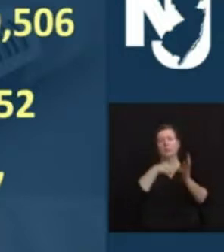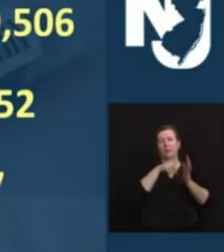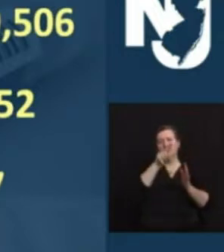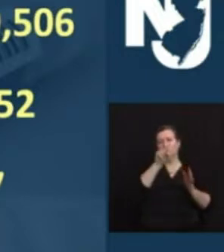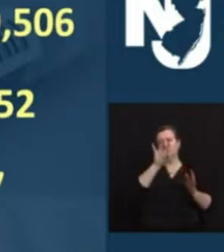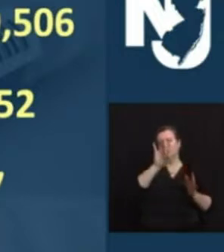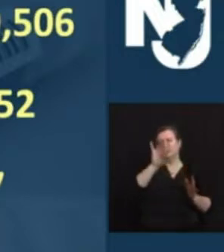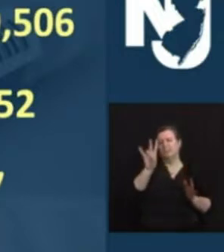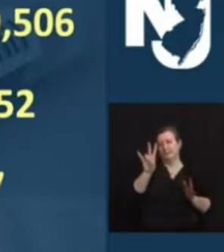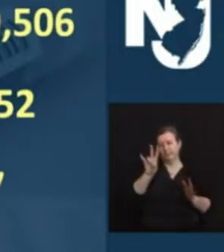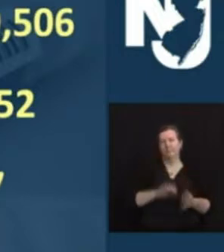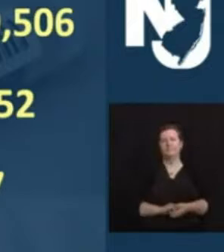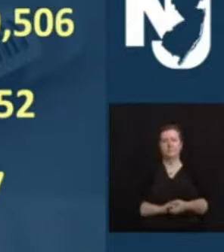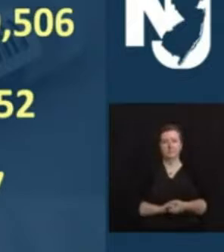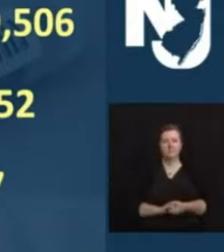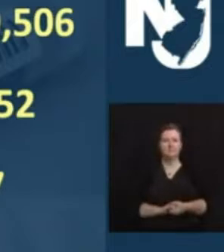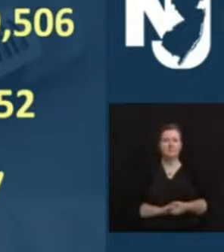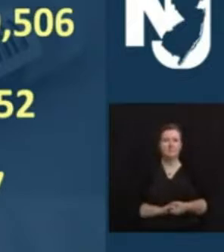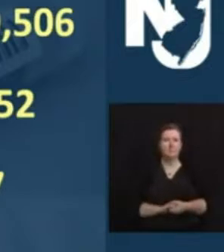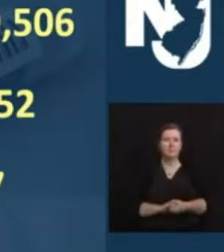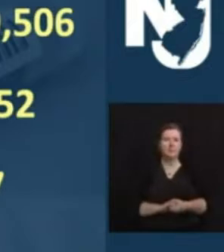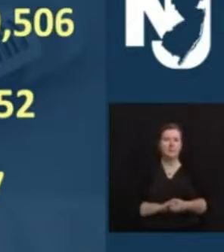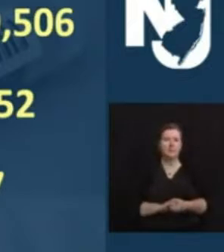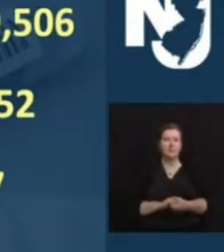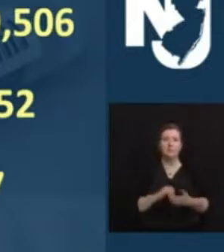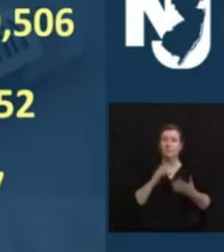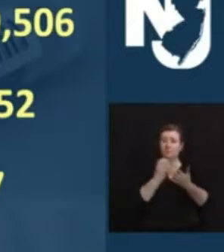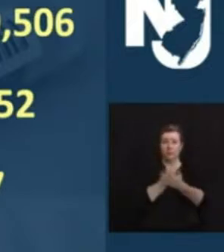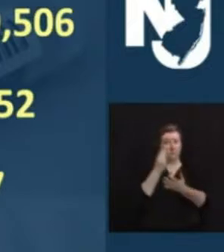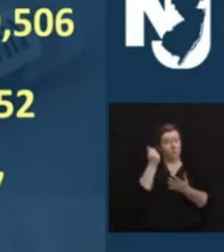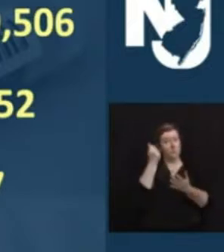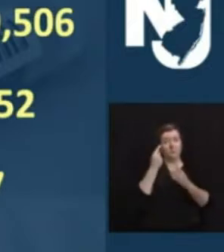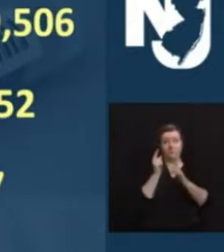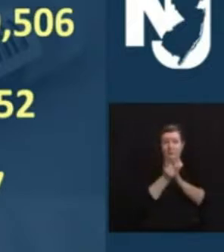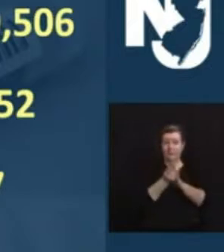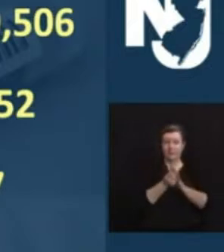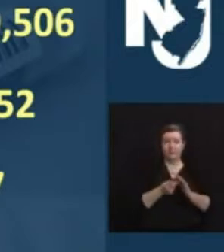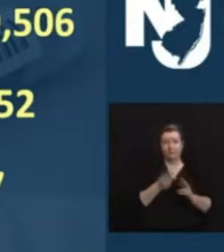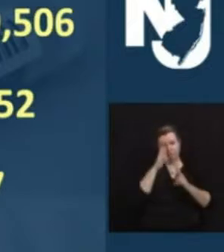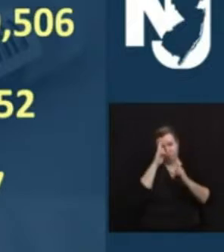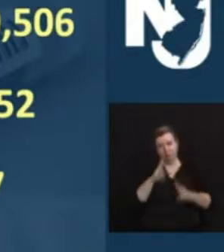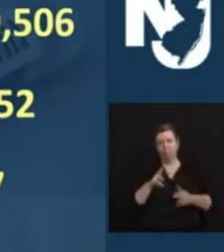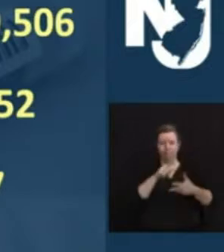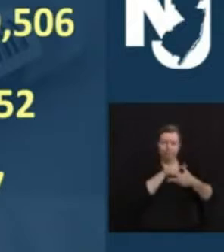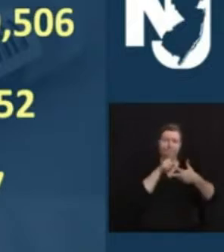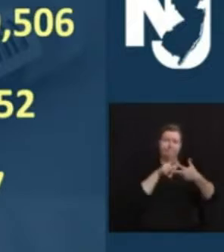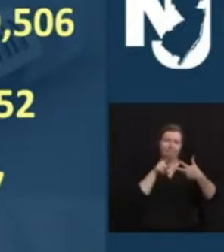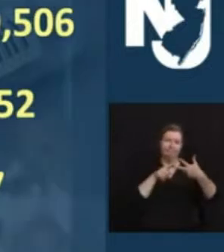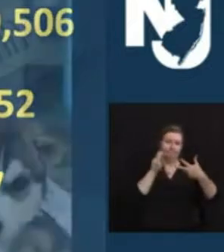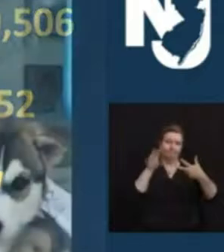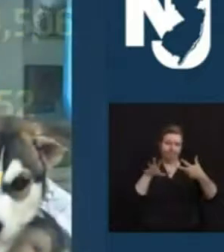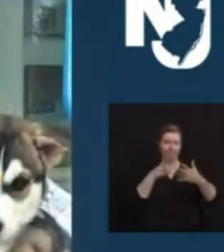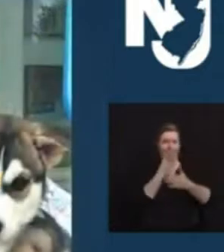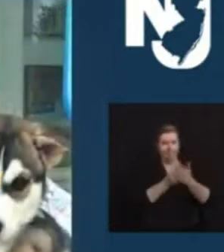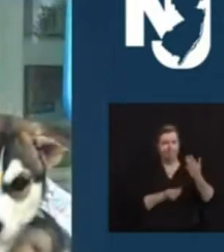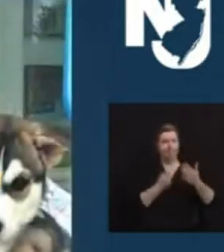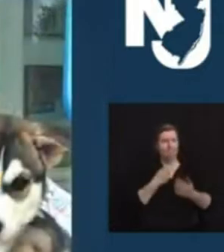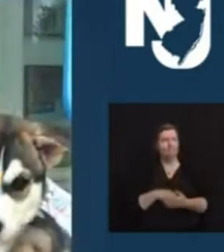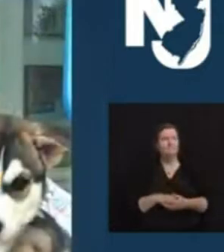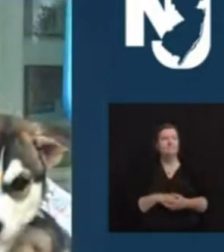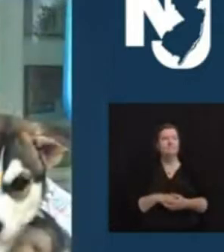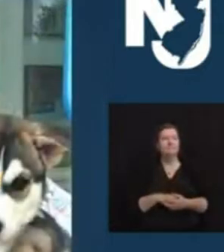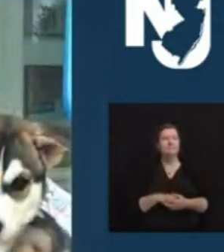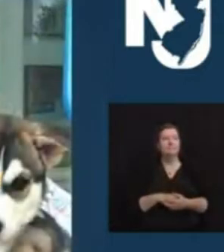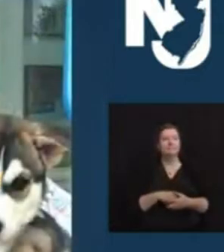2,187. Let's take a couple of minutes, as we do every day, to salute a few of those we've recently lost. Here, and this is